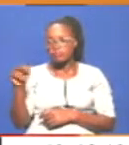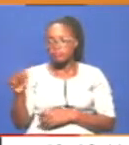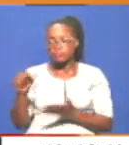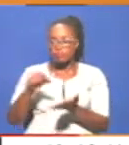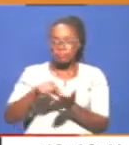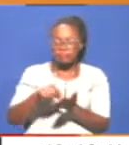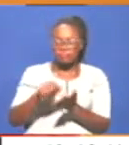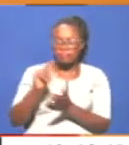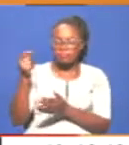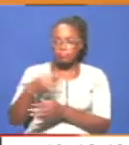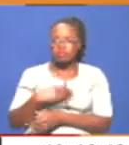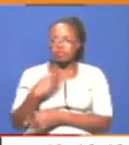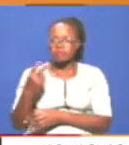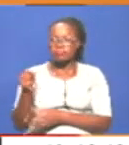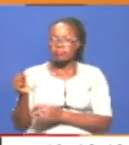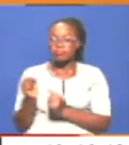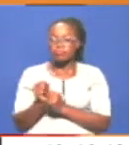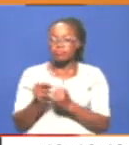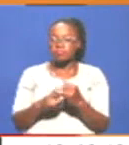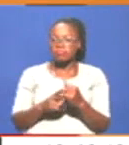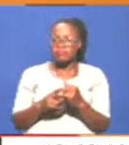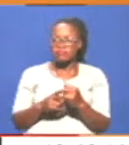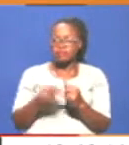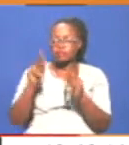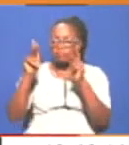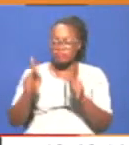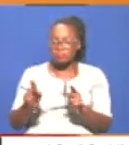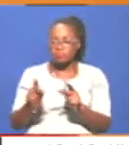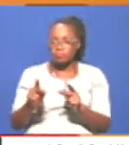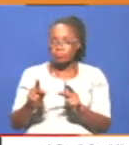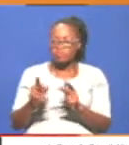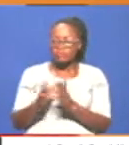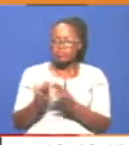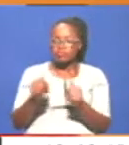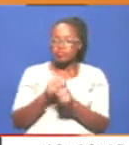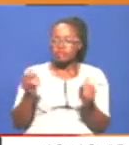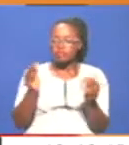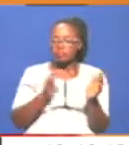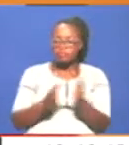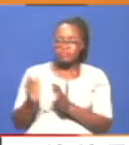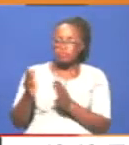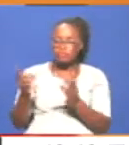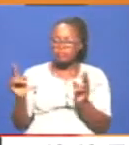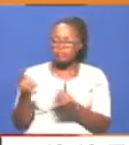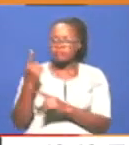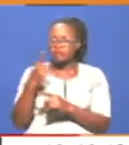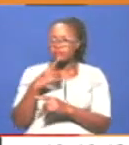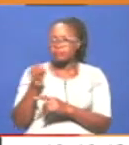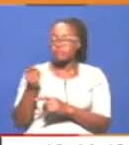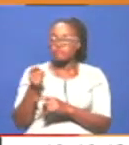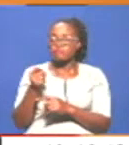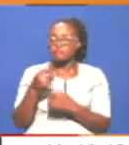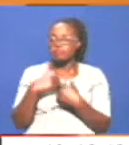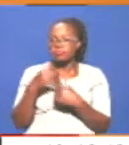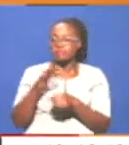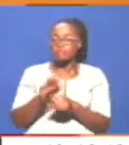Kenya hosted it in 2018 in Kisumu. And that was a very, very well organized event. So we've got got a lot of areas